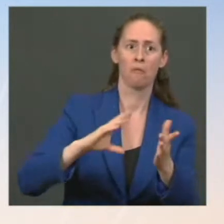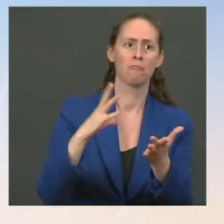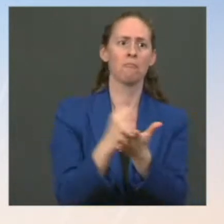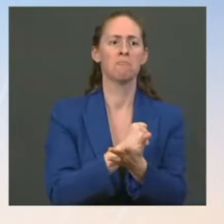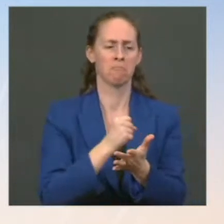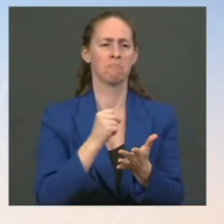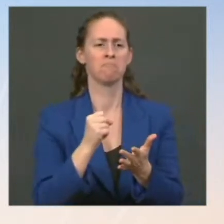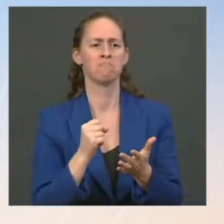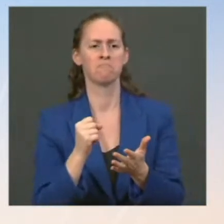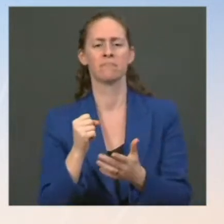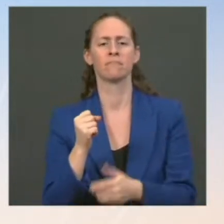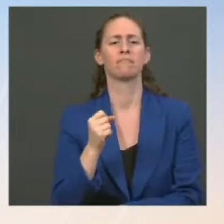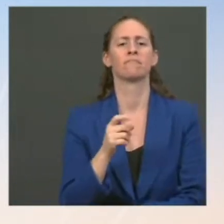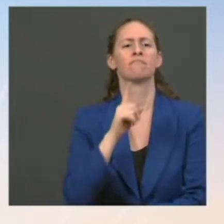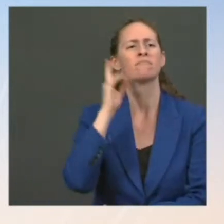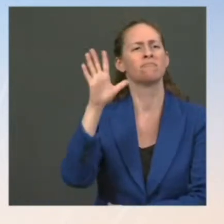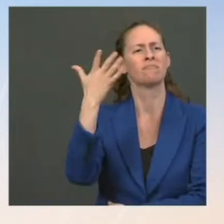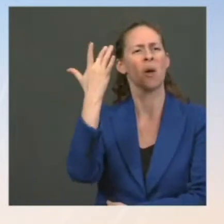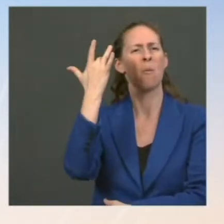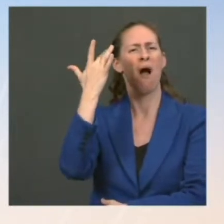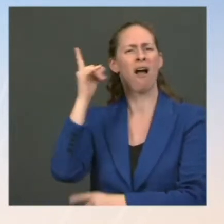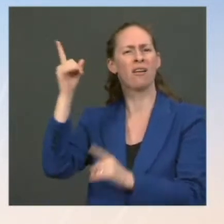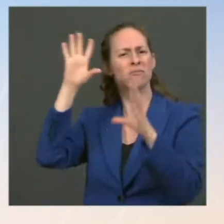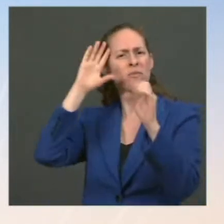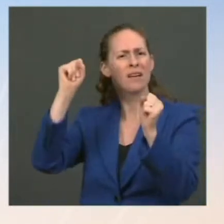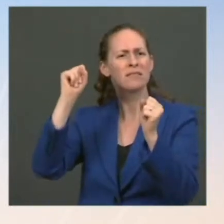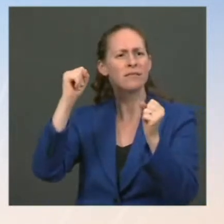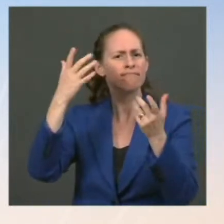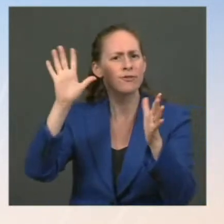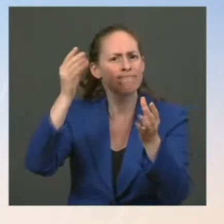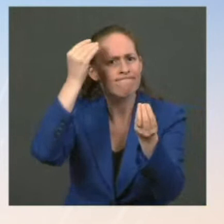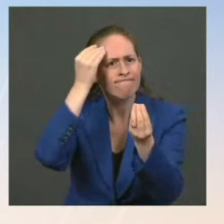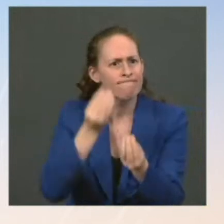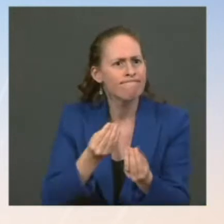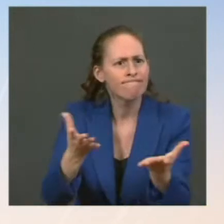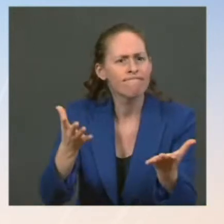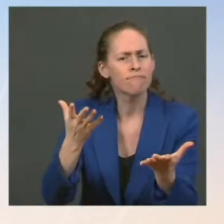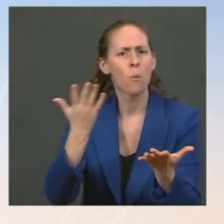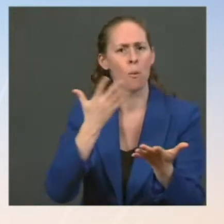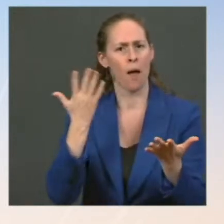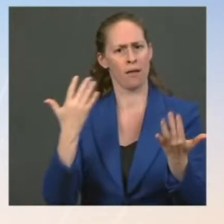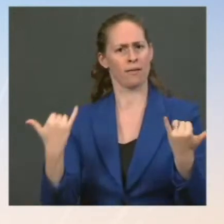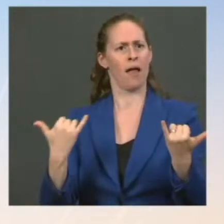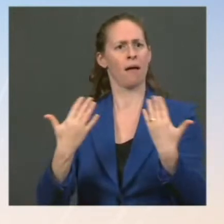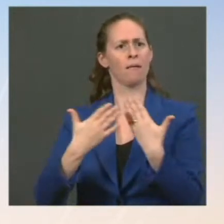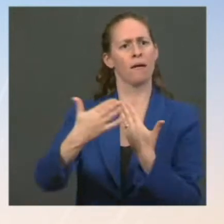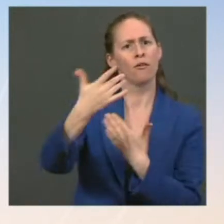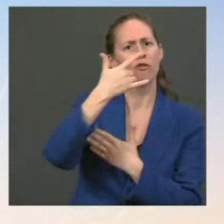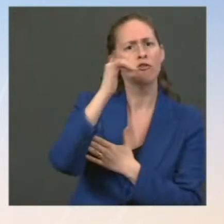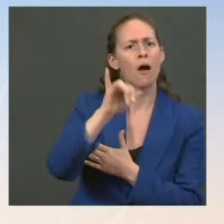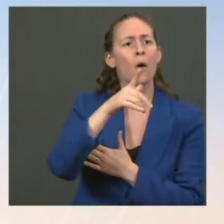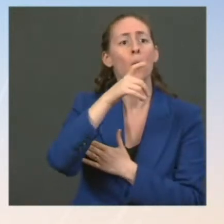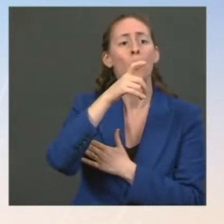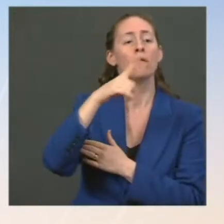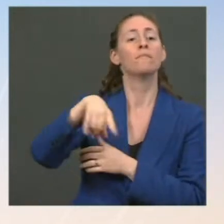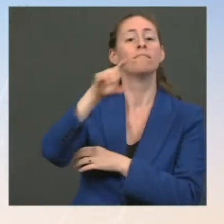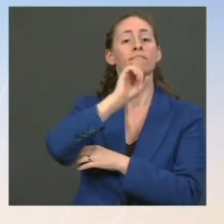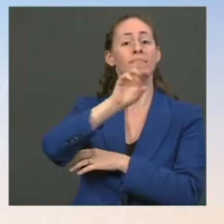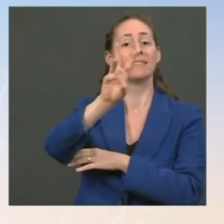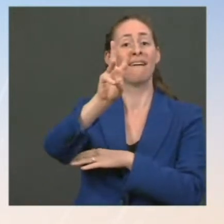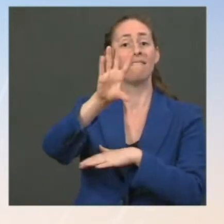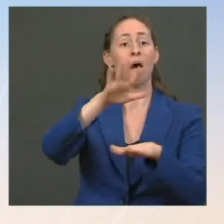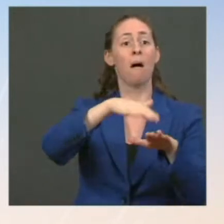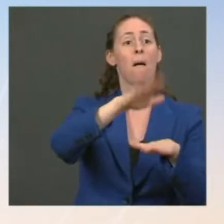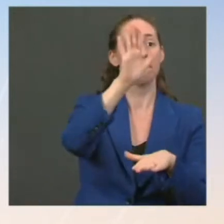one of the reasons the president conveyed this as well, exactly what this means. People who are 65 years and older, they can look at their